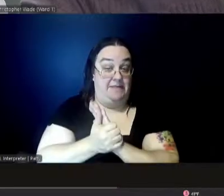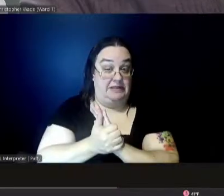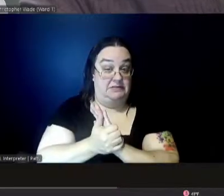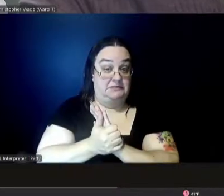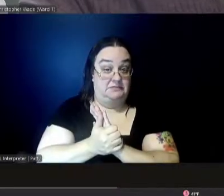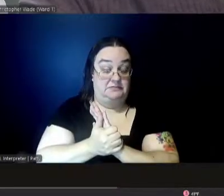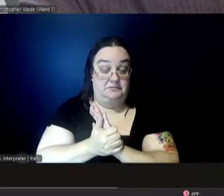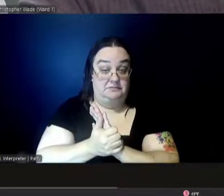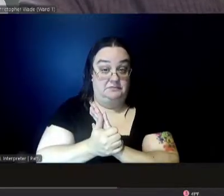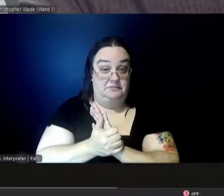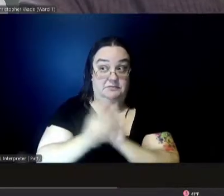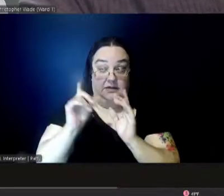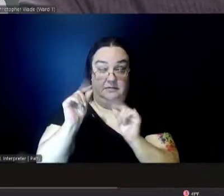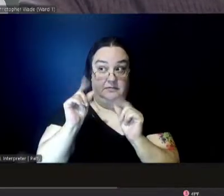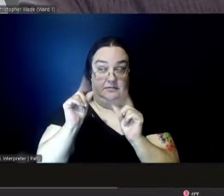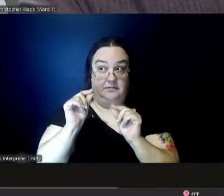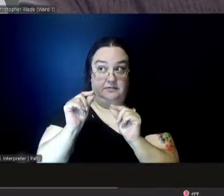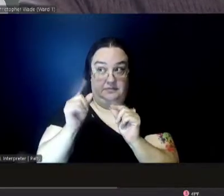Blink twice if you agree.